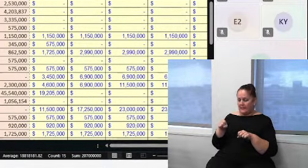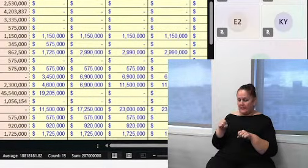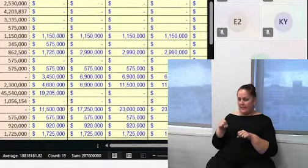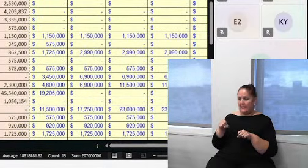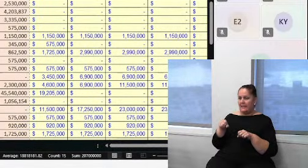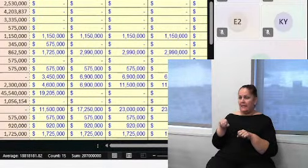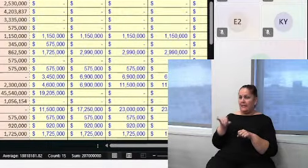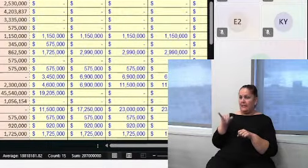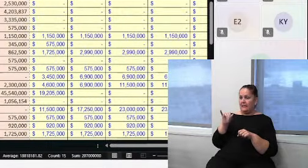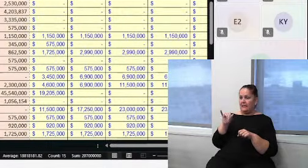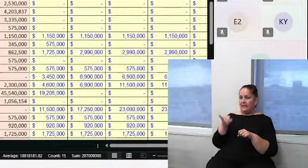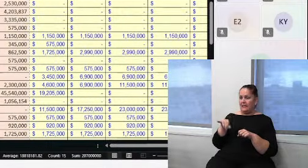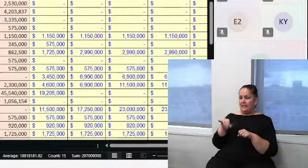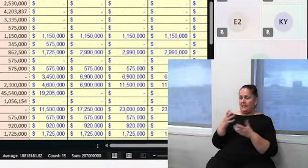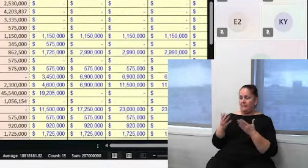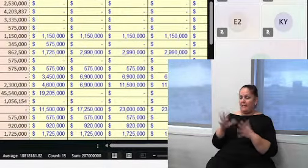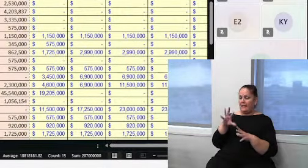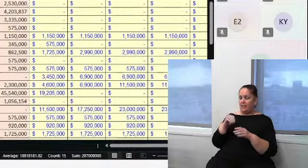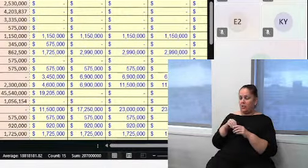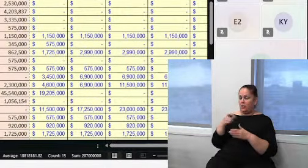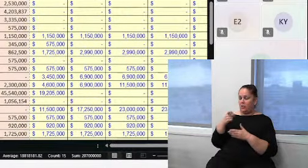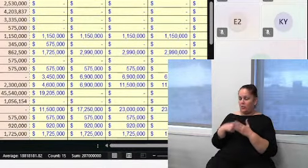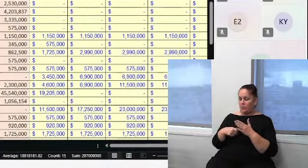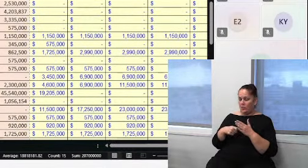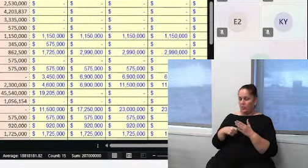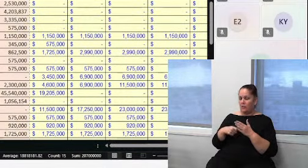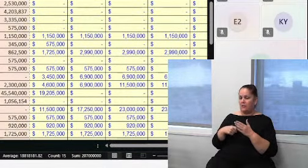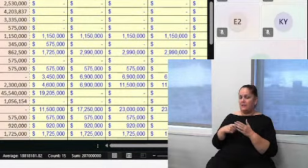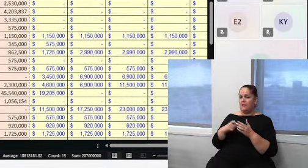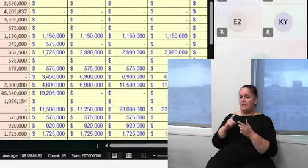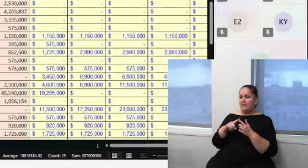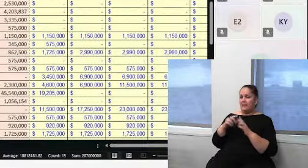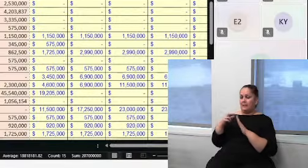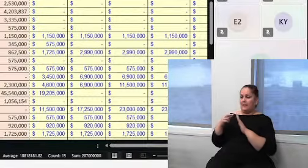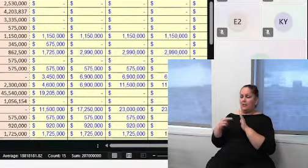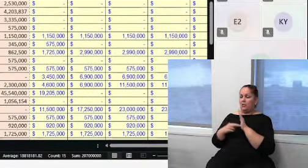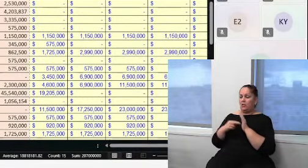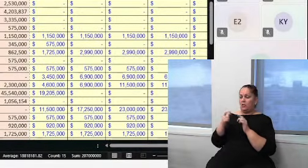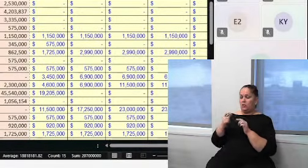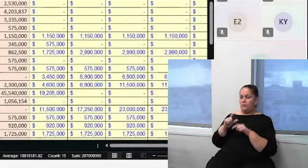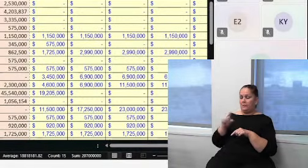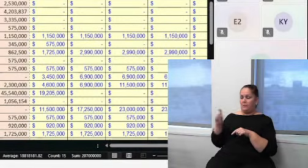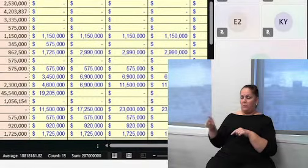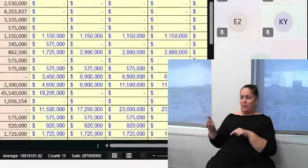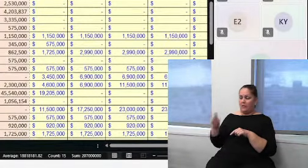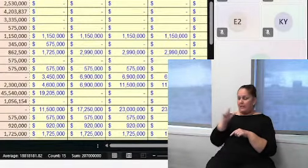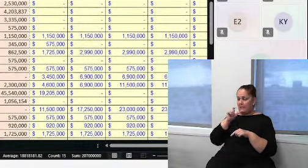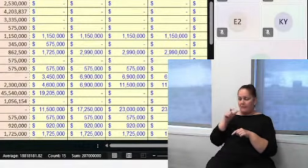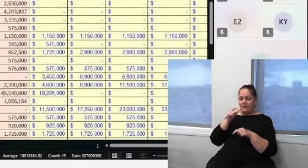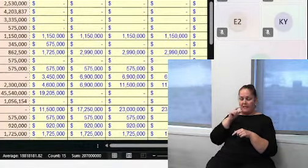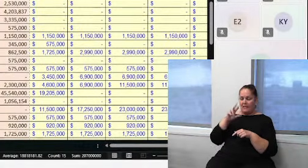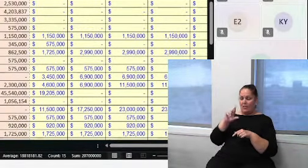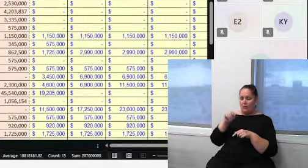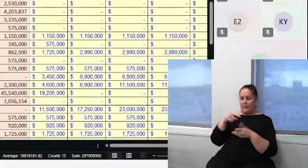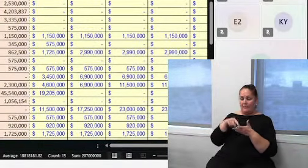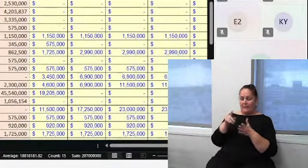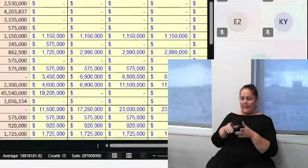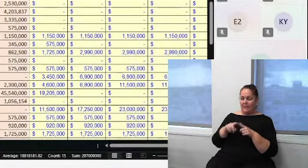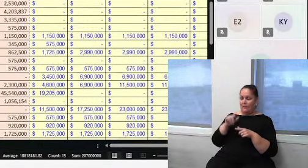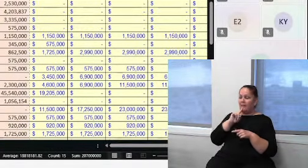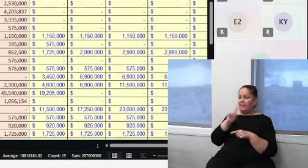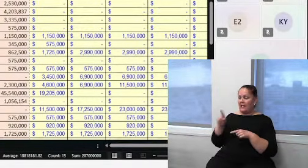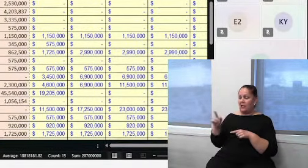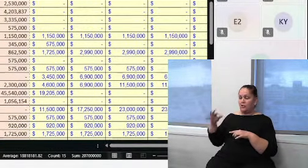the possibility that that total might include costs that by statute should be borne not by all